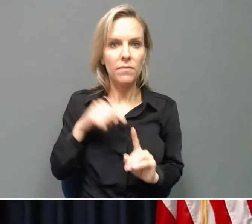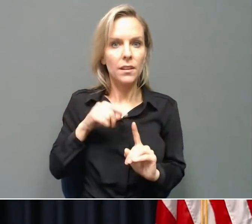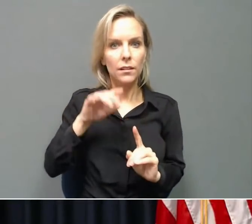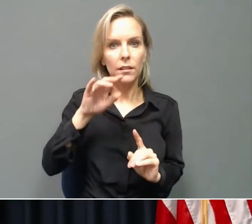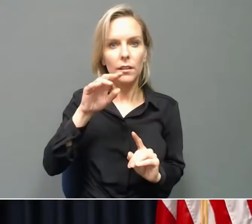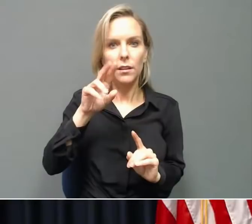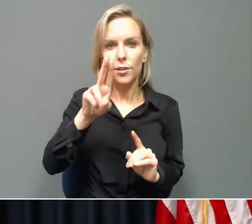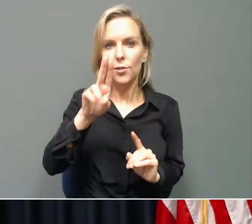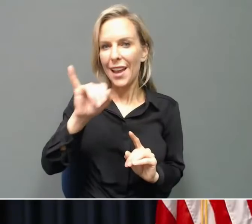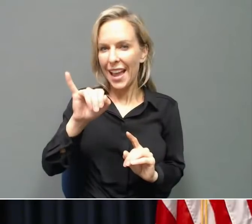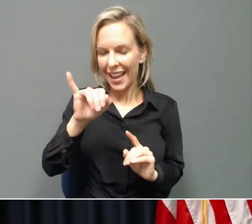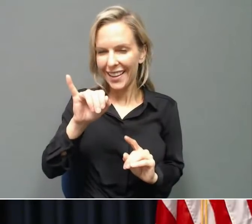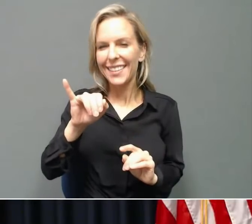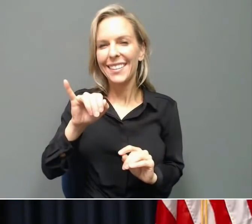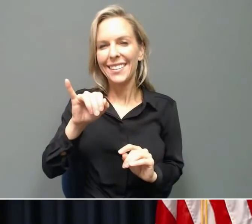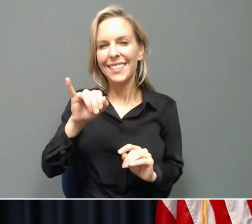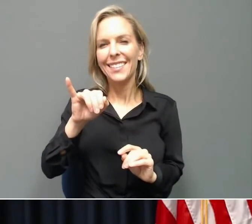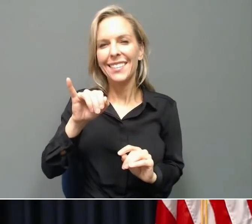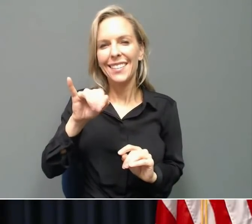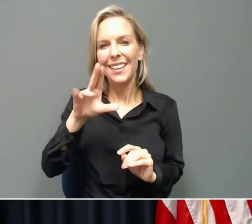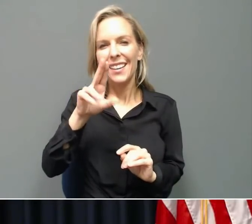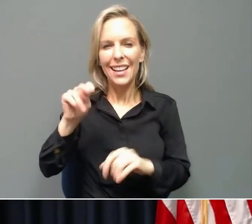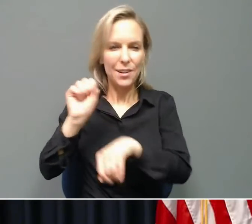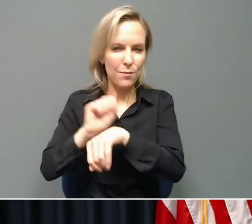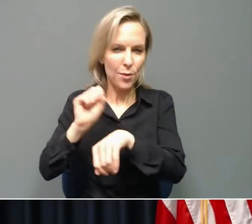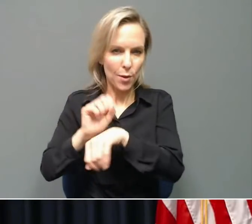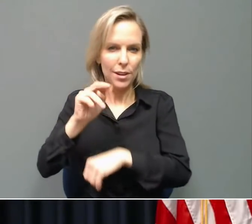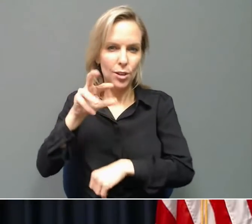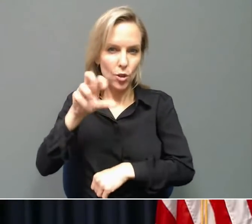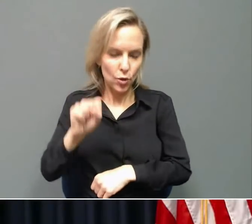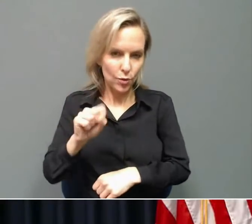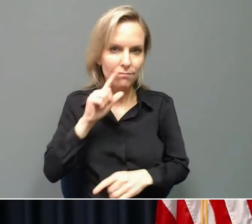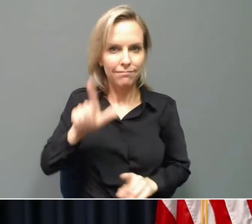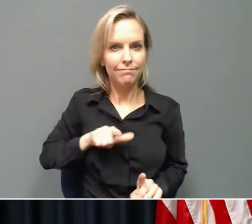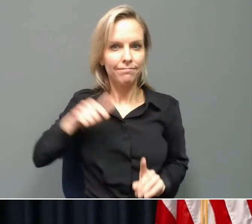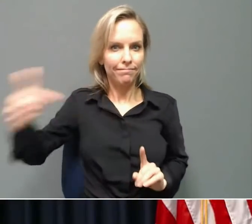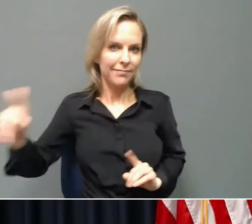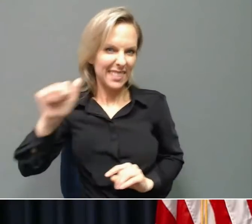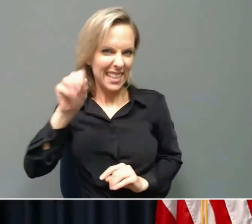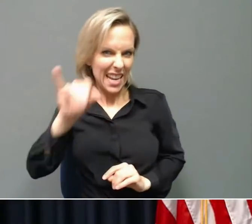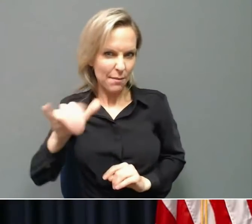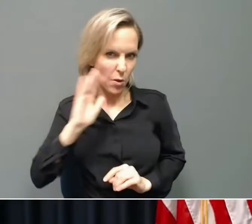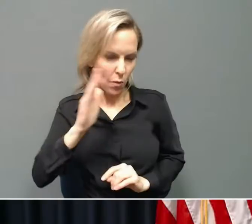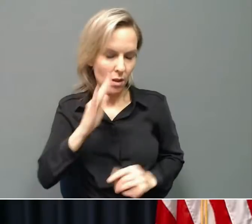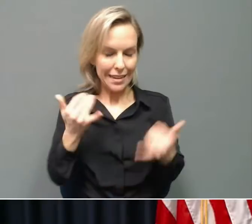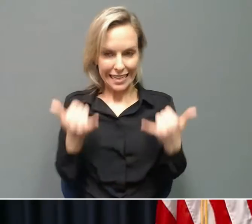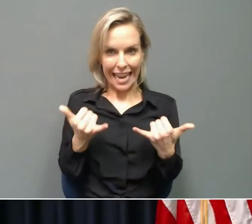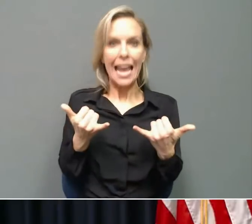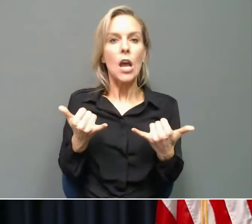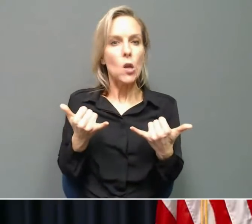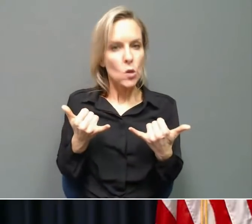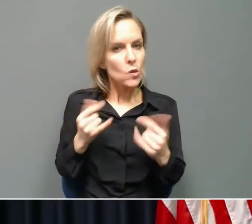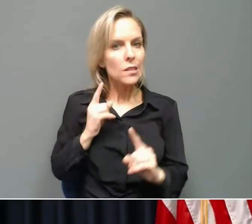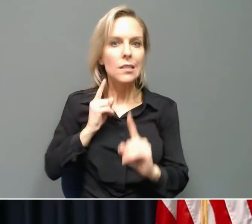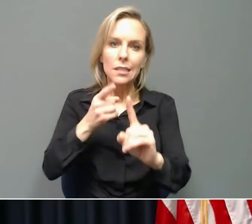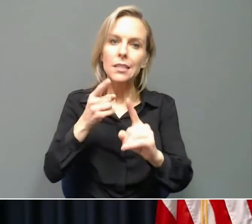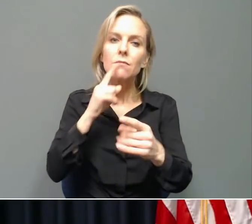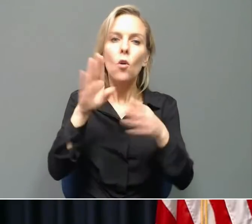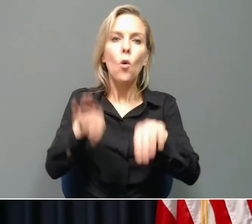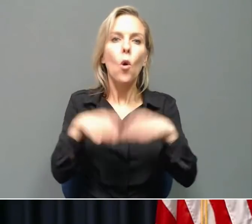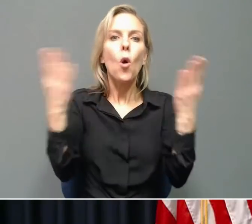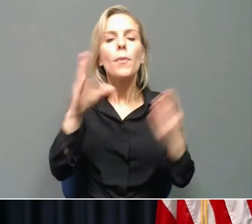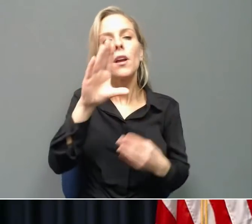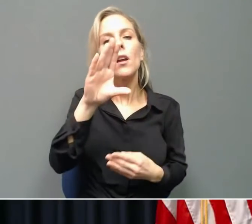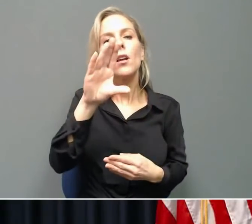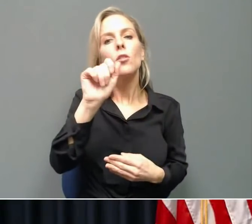to kick it over to Amy Cubbage. We are working right now on opening up Kentucky Career Center regional